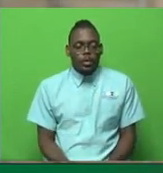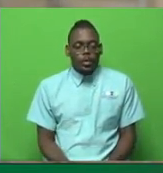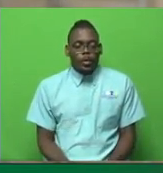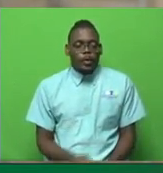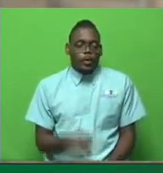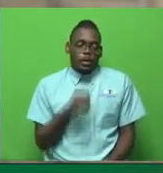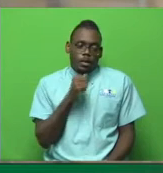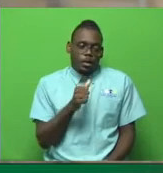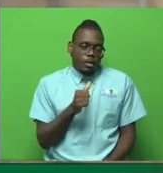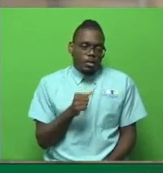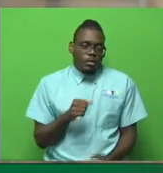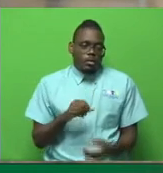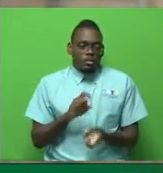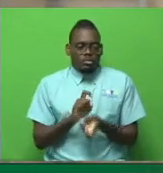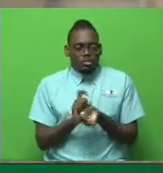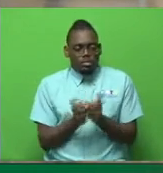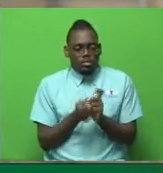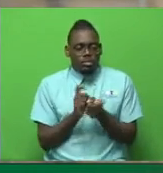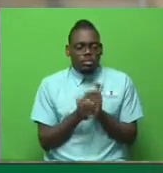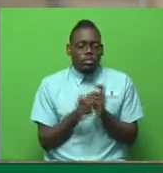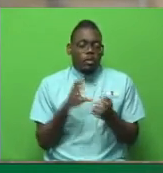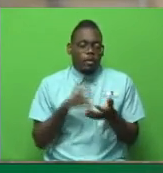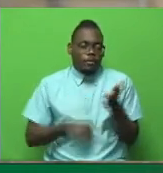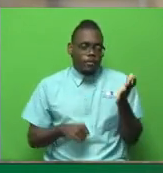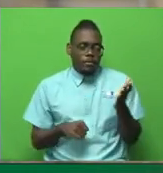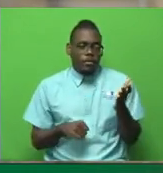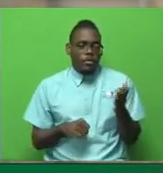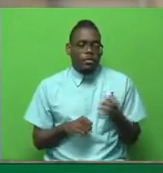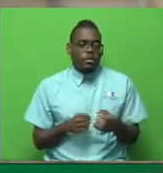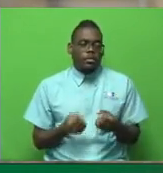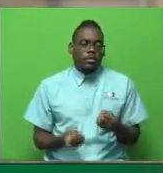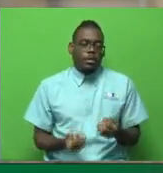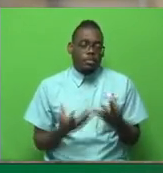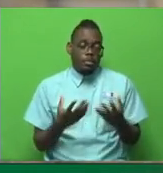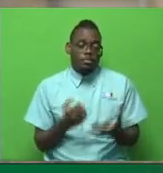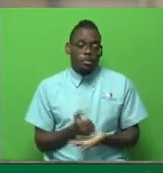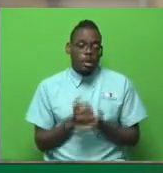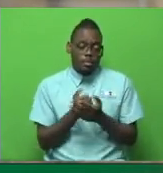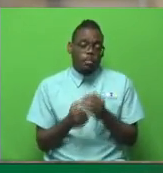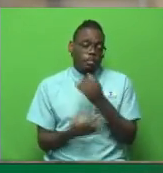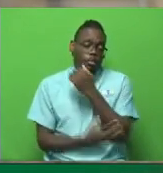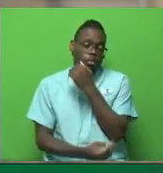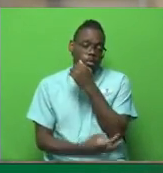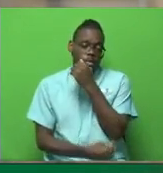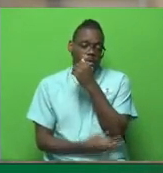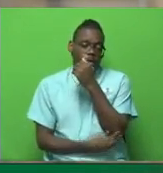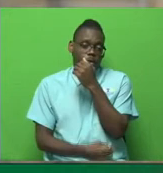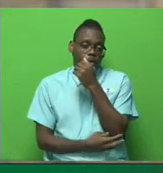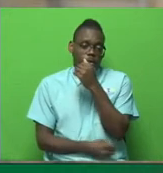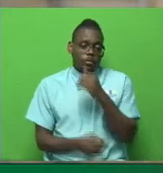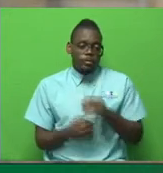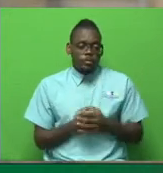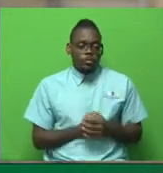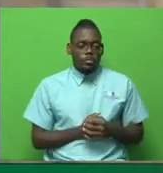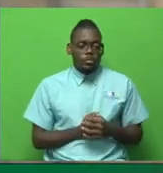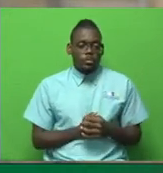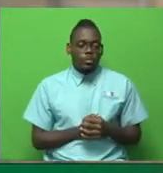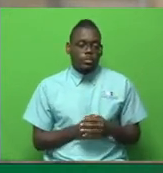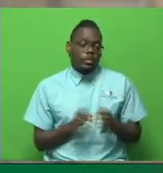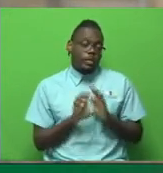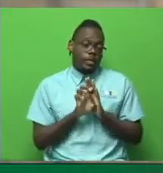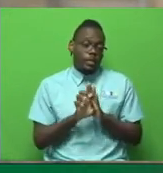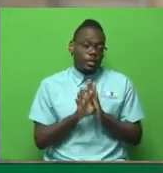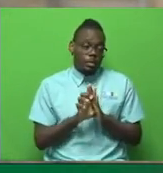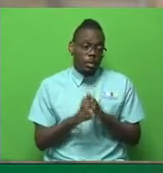many cases but benefit the wealthy more than it would benefit the poor in Trinidad and Tobago and I'll give you an example say we have a